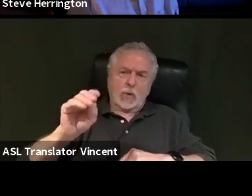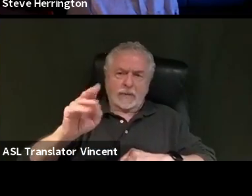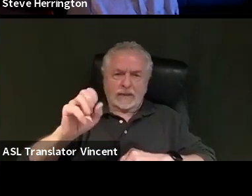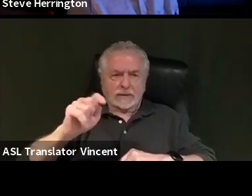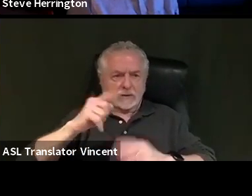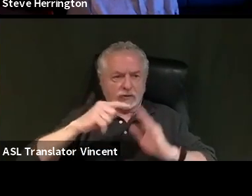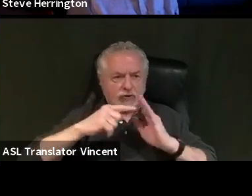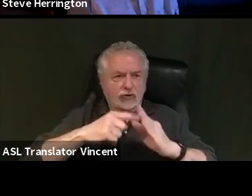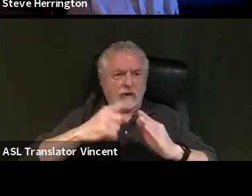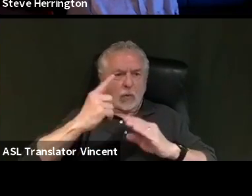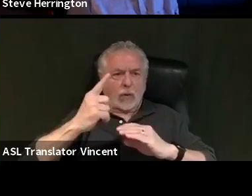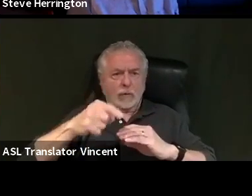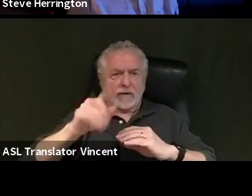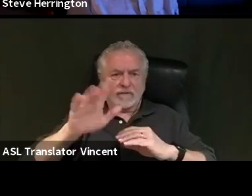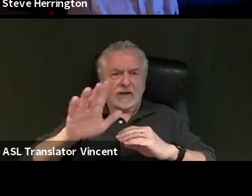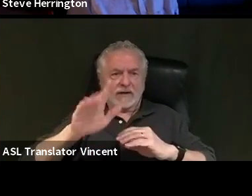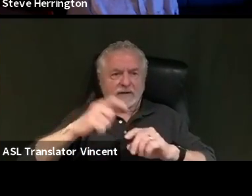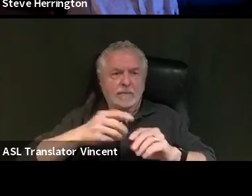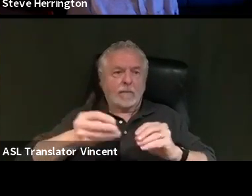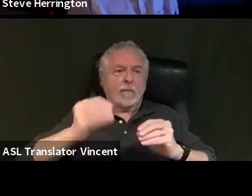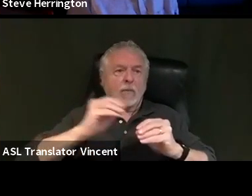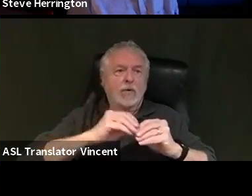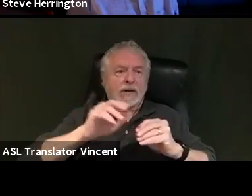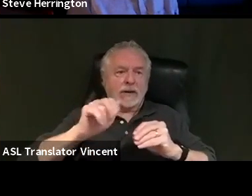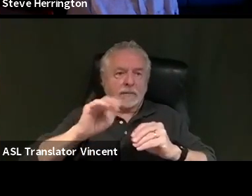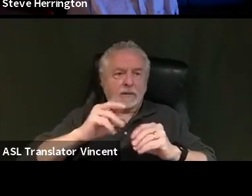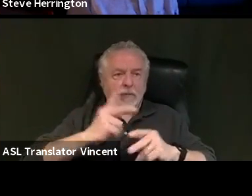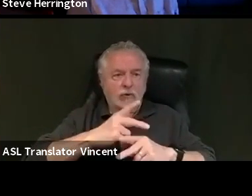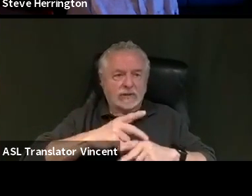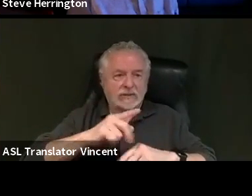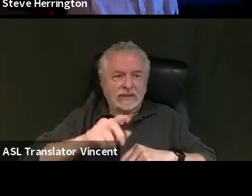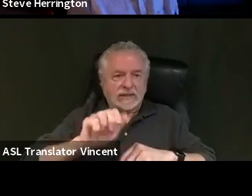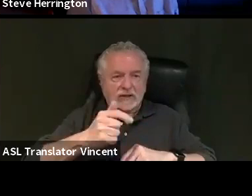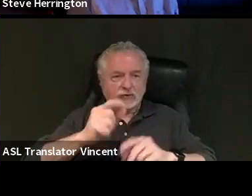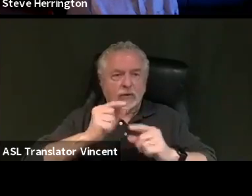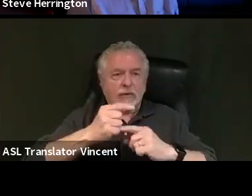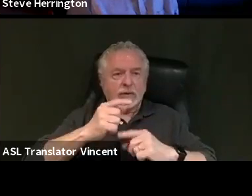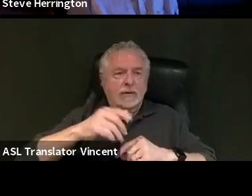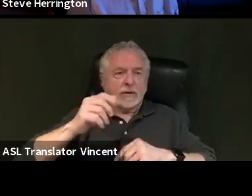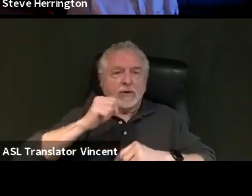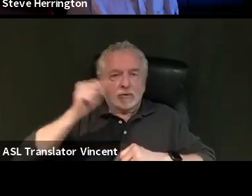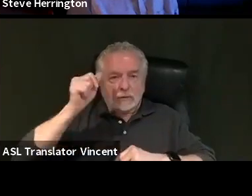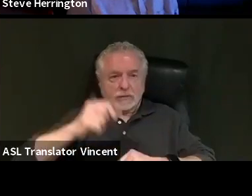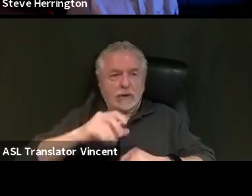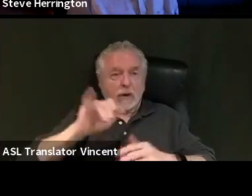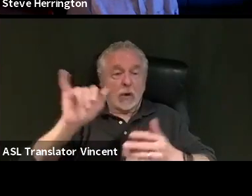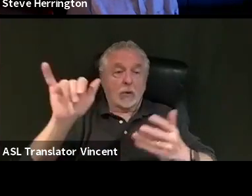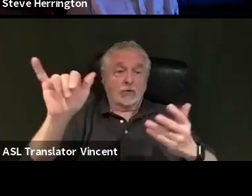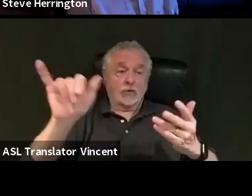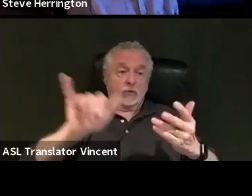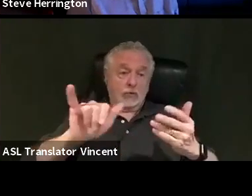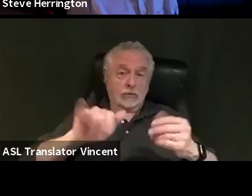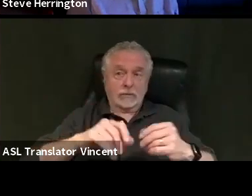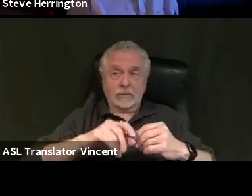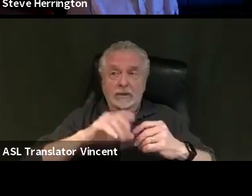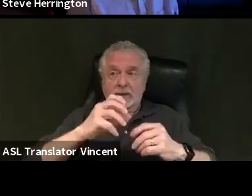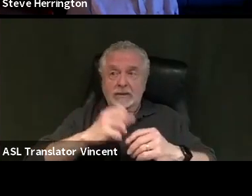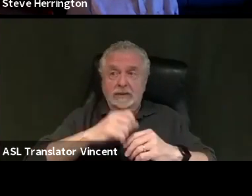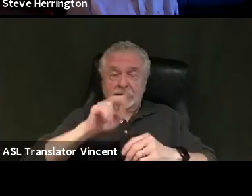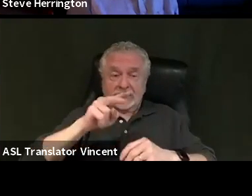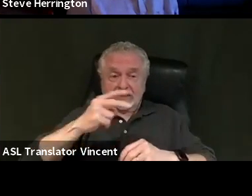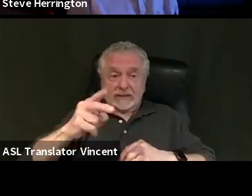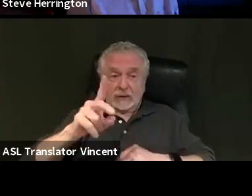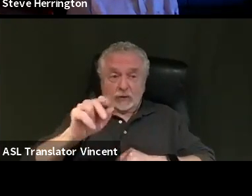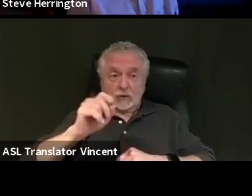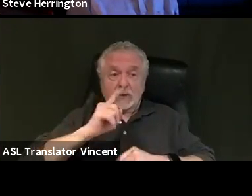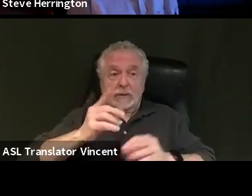study showed that 1.5 times more antibodies were produced in this age group as compared to in adults. Also, getting that second dose